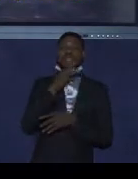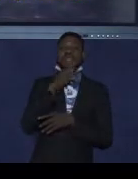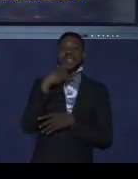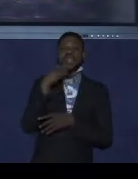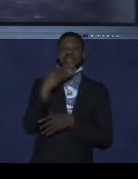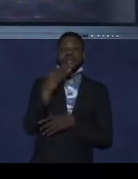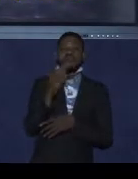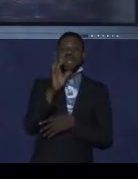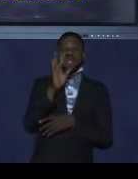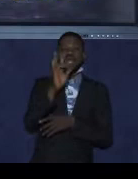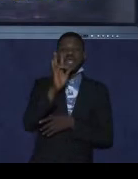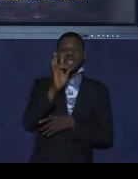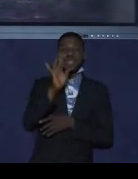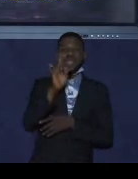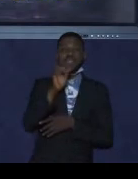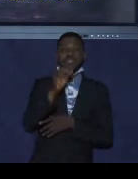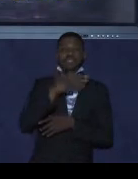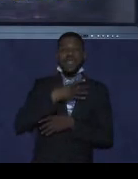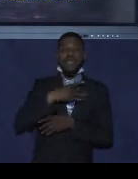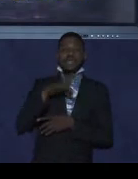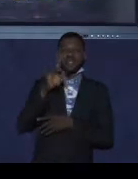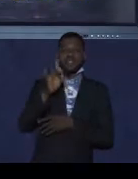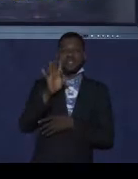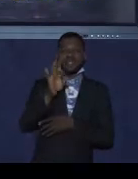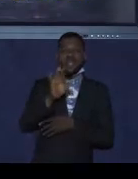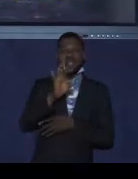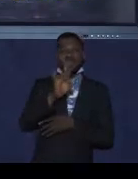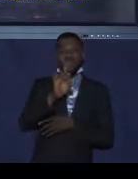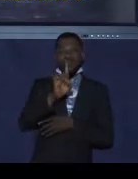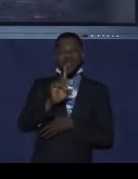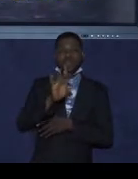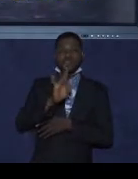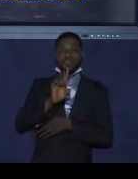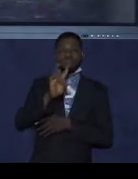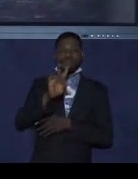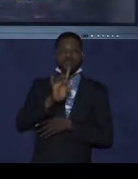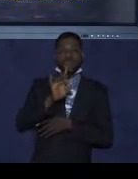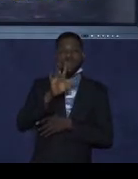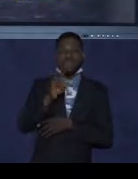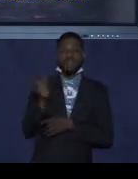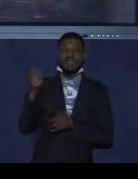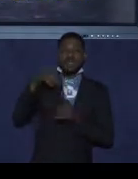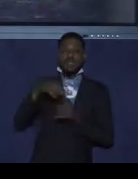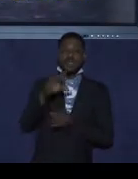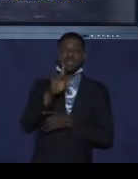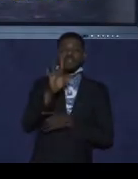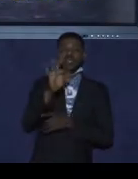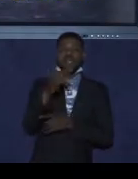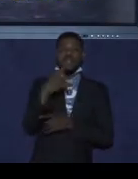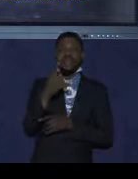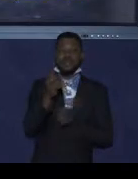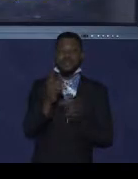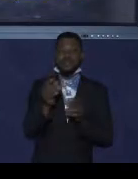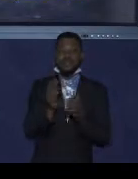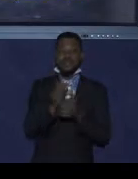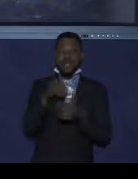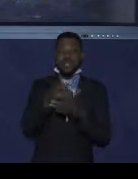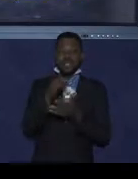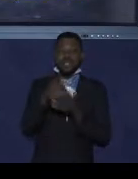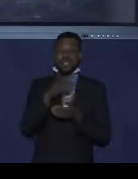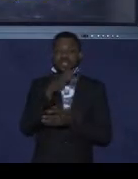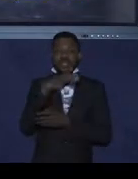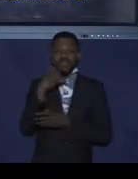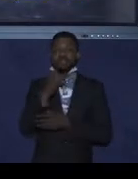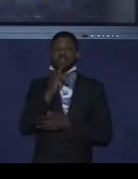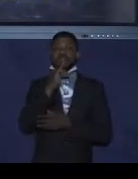and 89. 80, 81, 82, up to 89. A person who is within this age range is